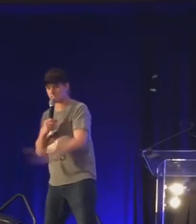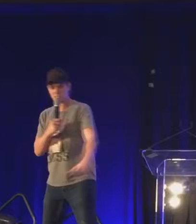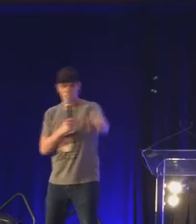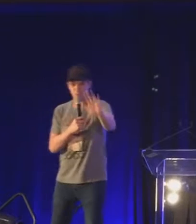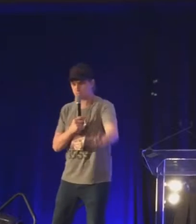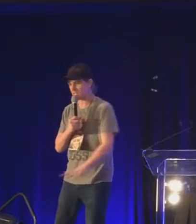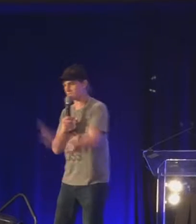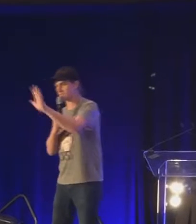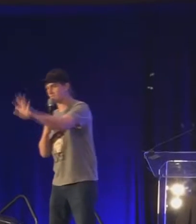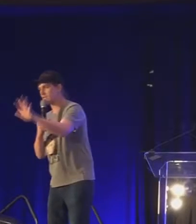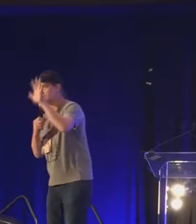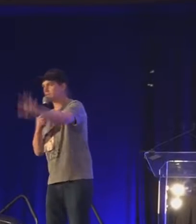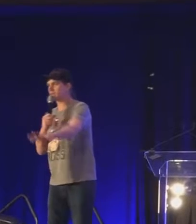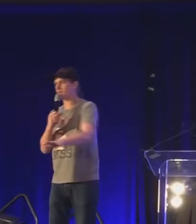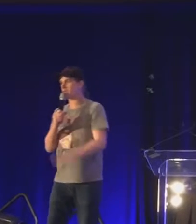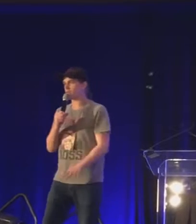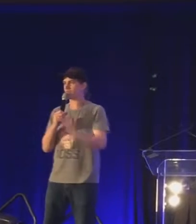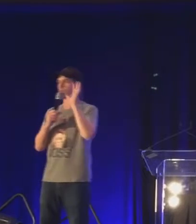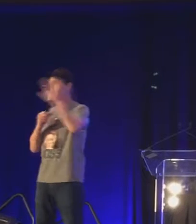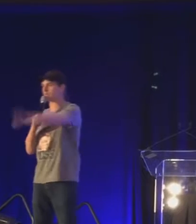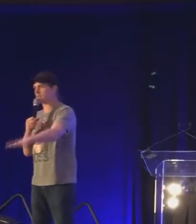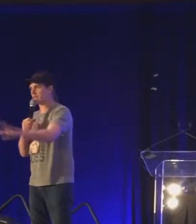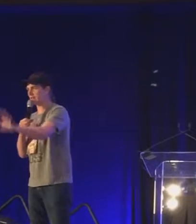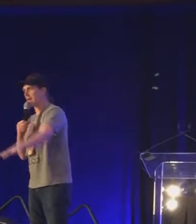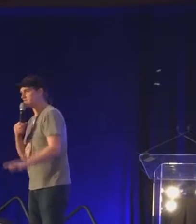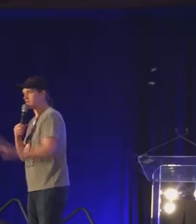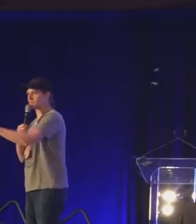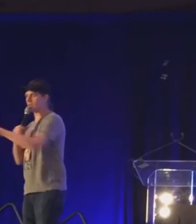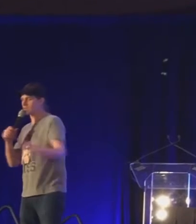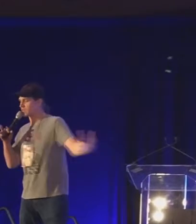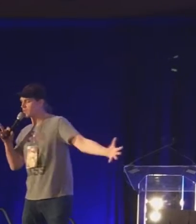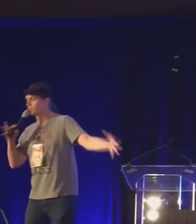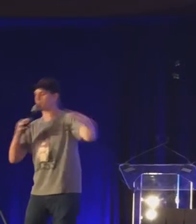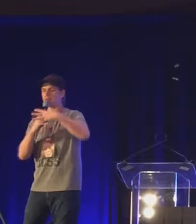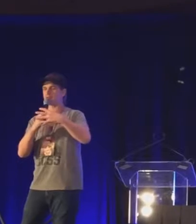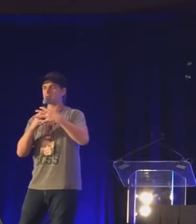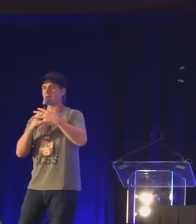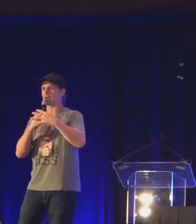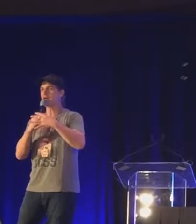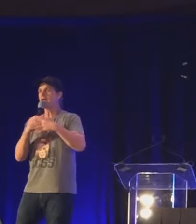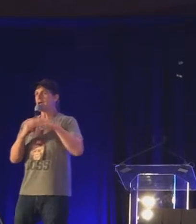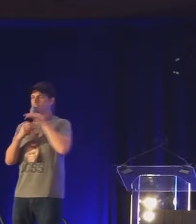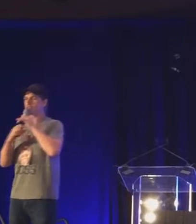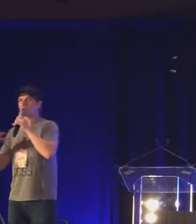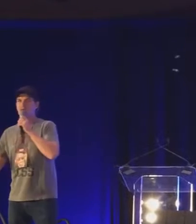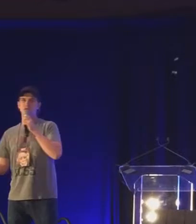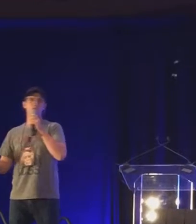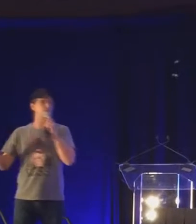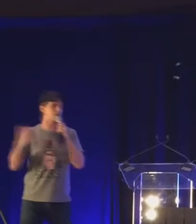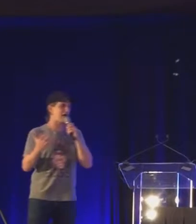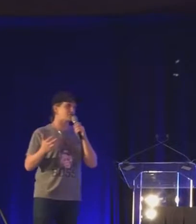different sections, like sports section and, you know, whatever, the ad section, all this, and you gotta put it in together. And